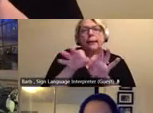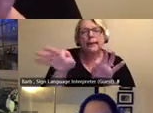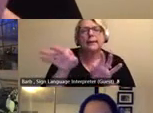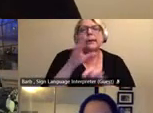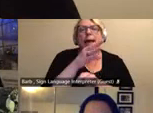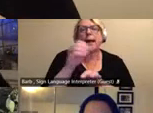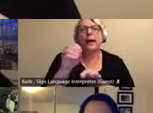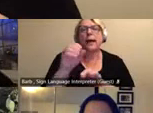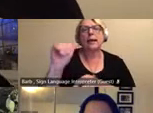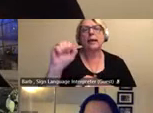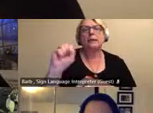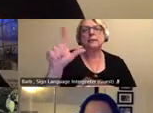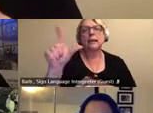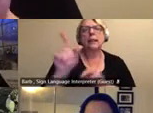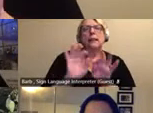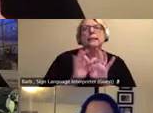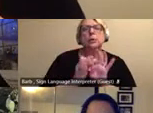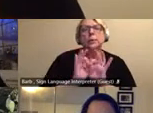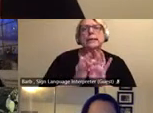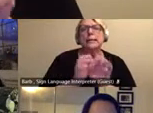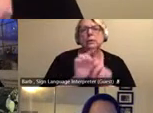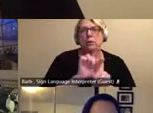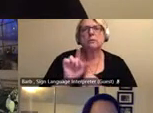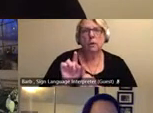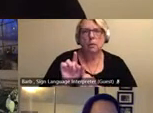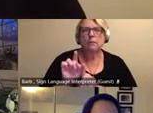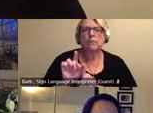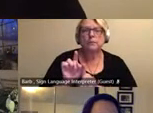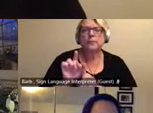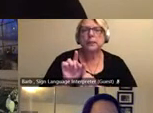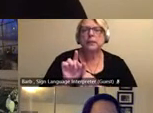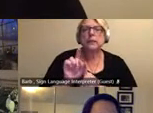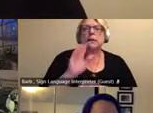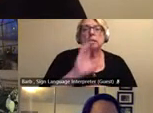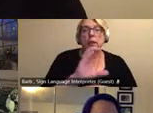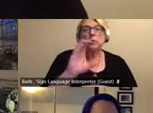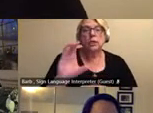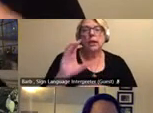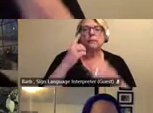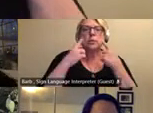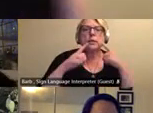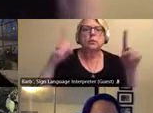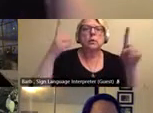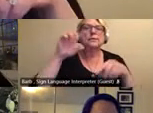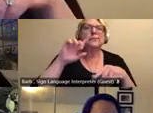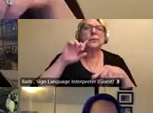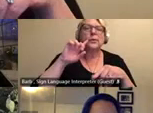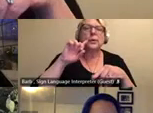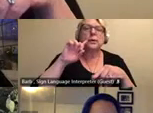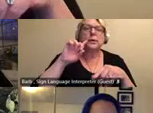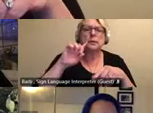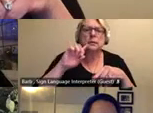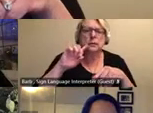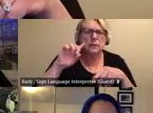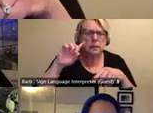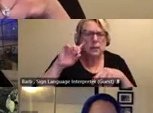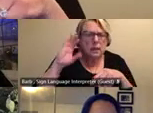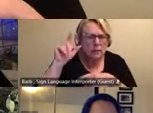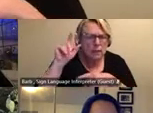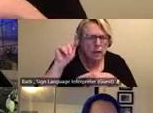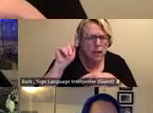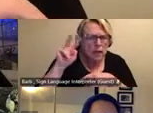American Sign Language interpretation. Closed captioning does work for the desktop version of Microsoft Teams. To